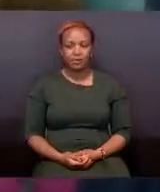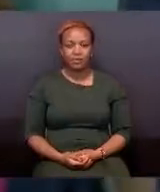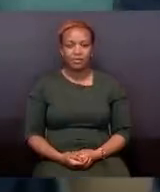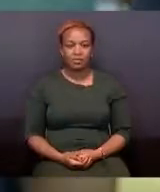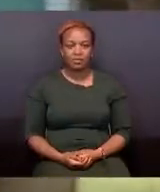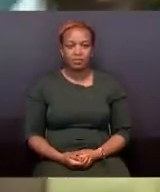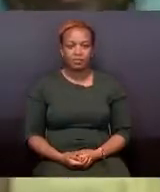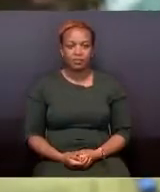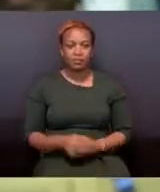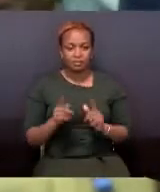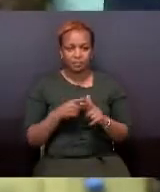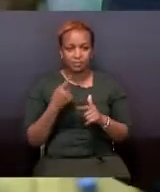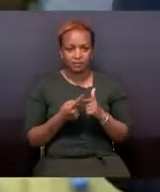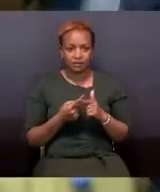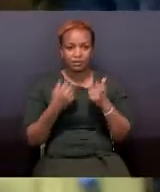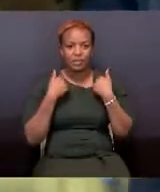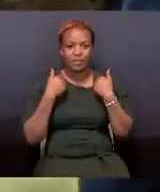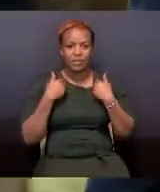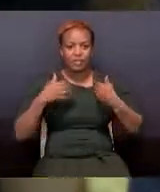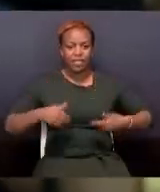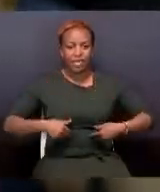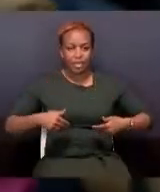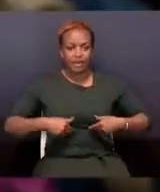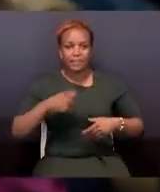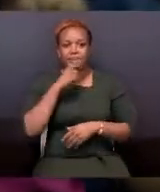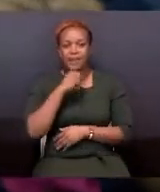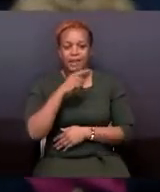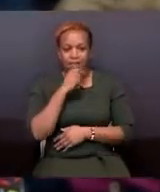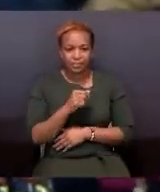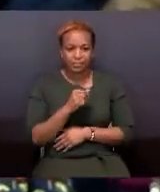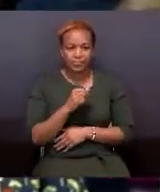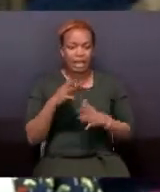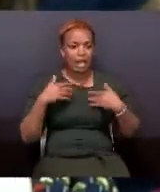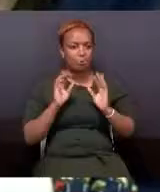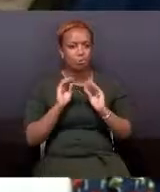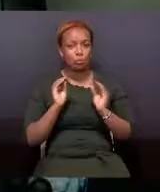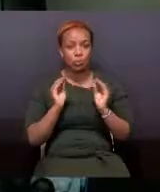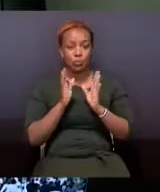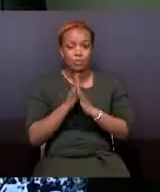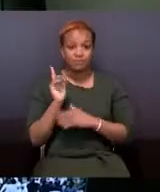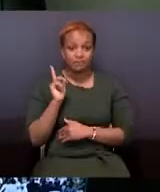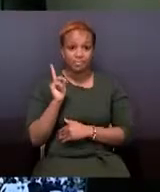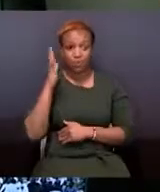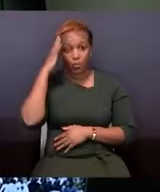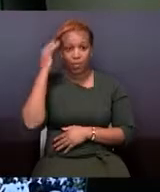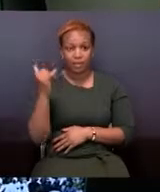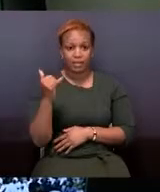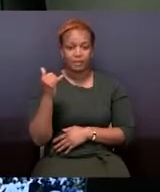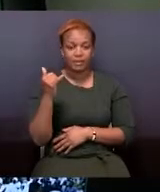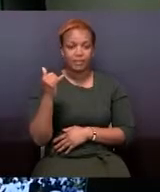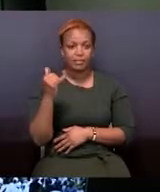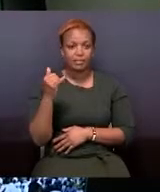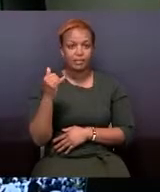And then we have a young gentleman. I'm not really happy with him because in